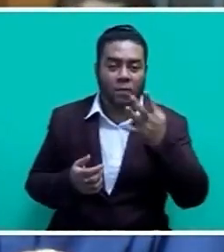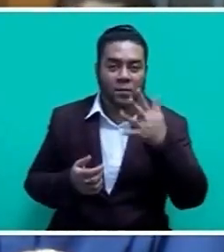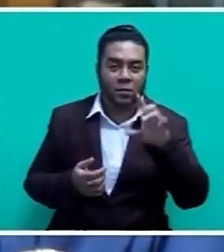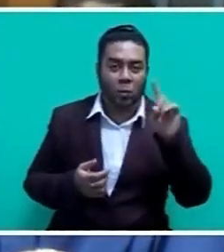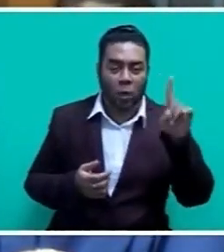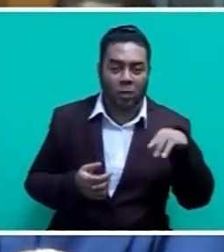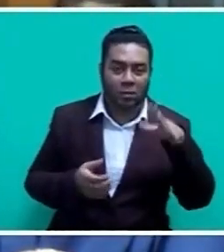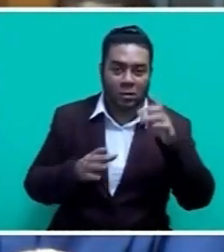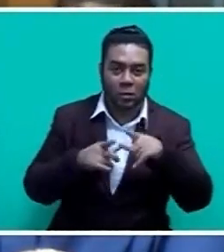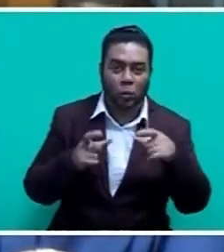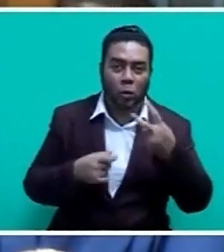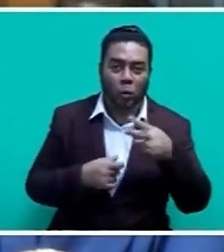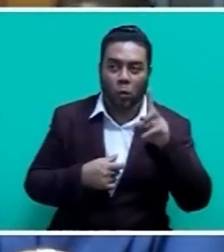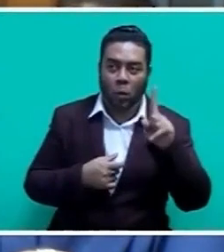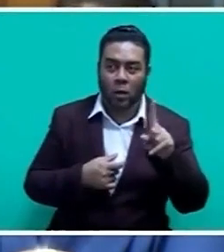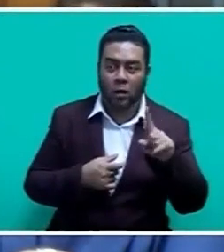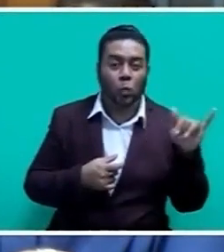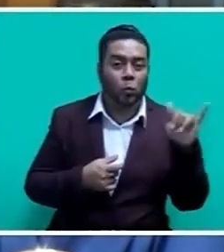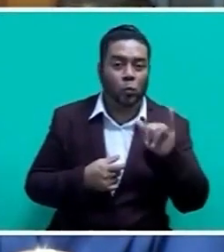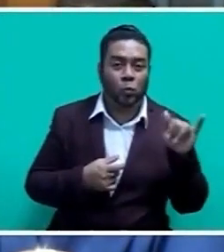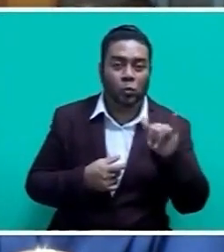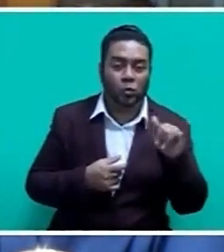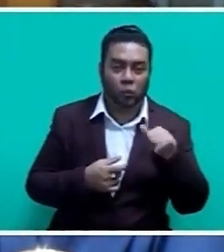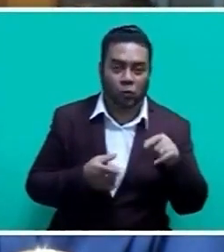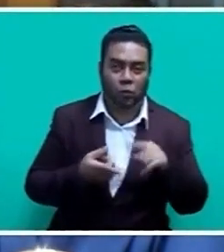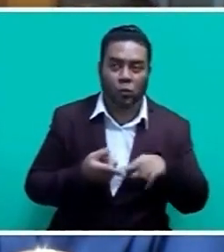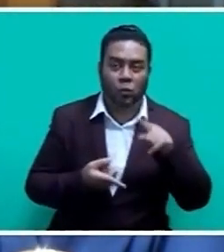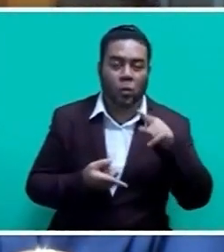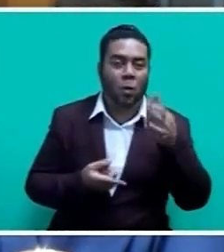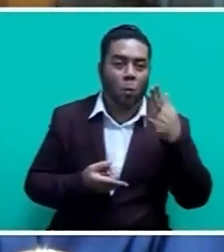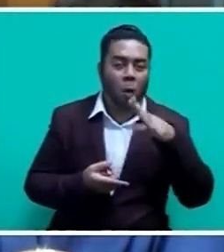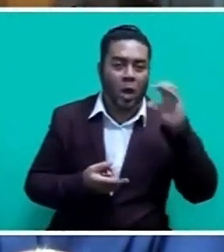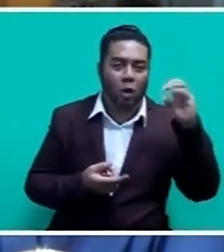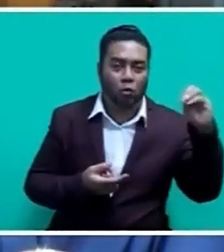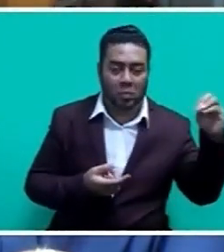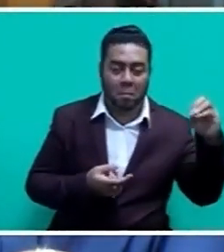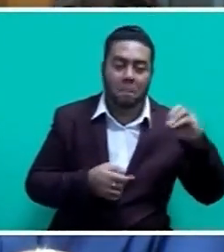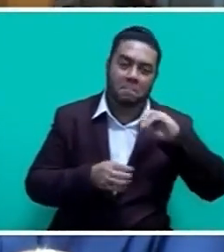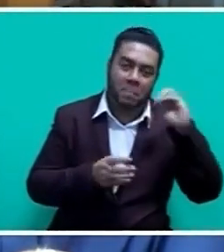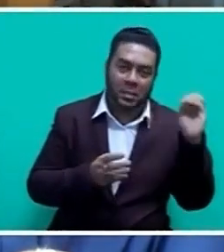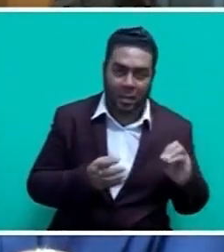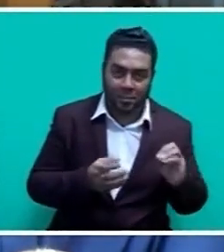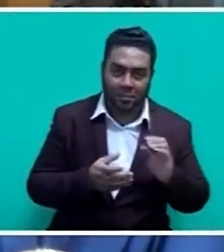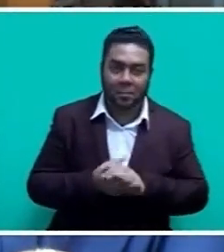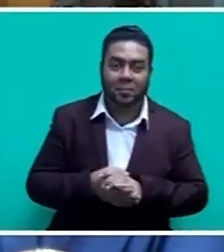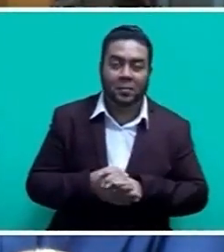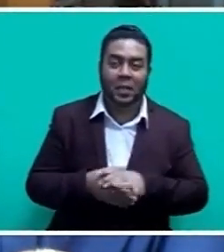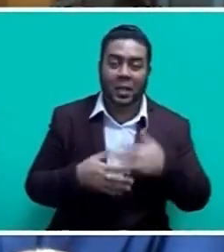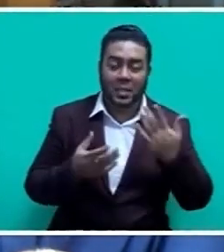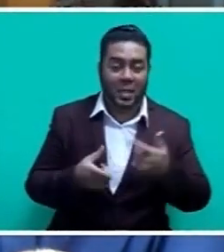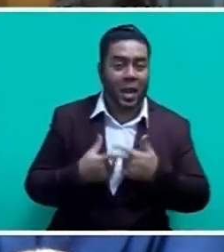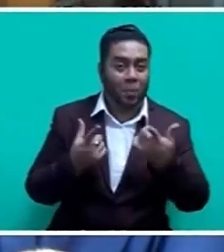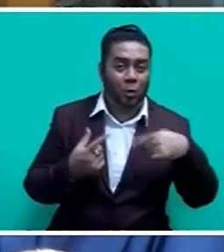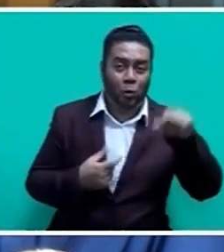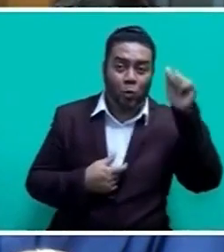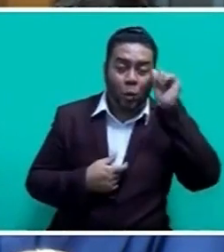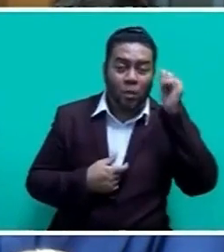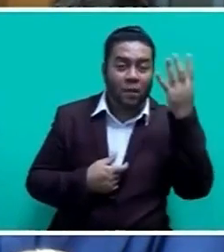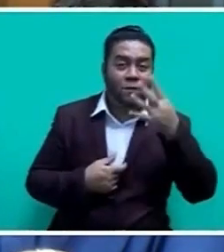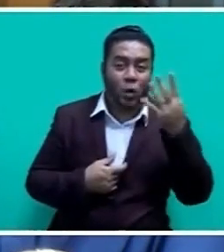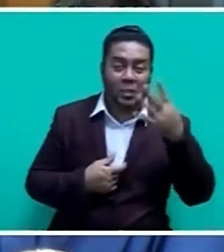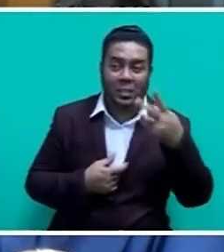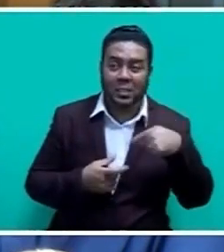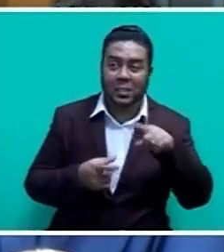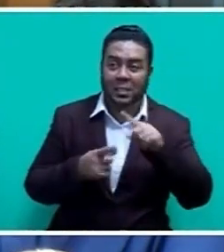2021, which is almost an increase of 100%. Honourable Speaker, sir, it is alarming to note that 14 of